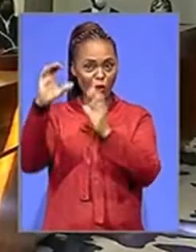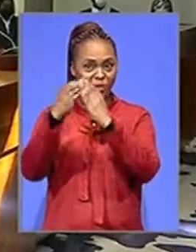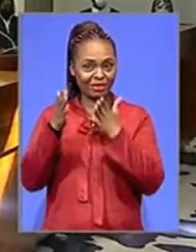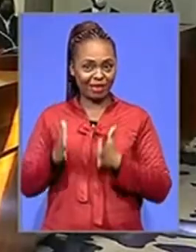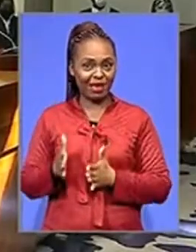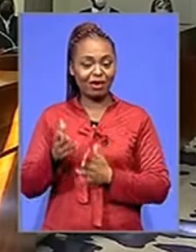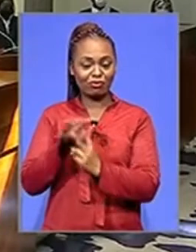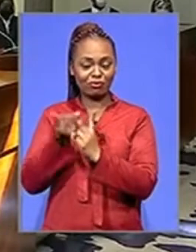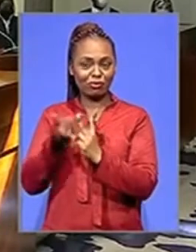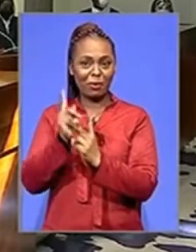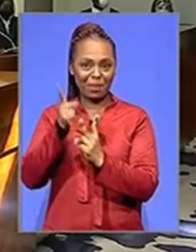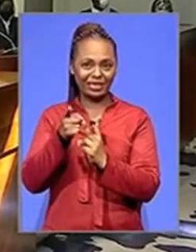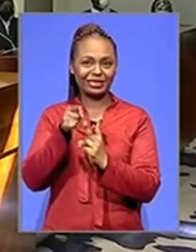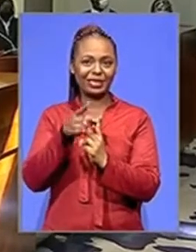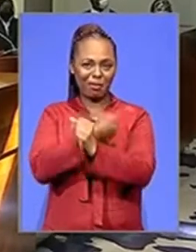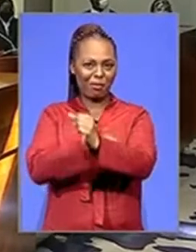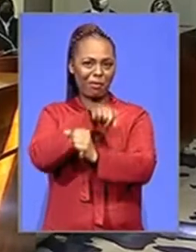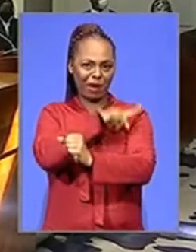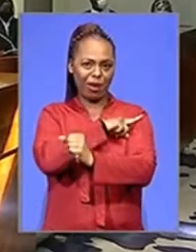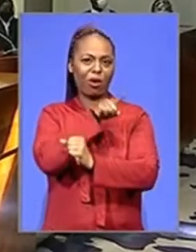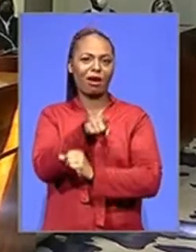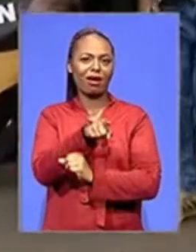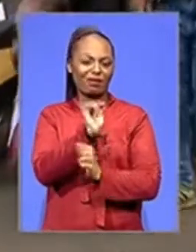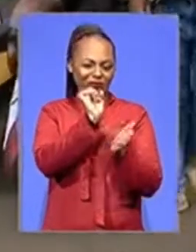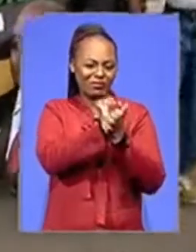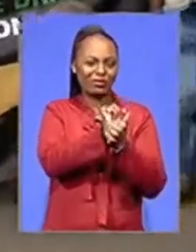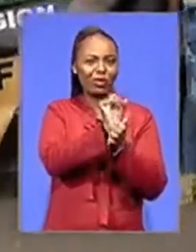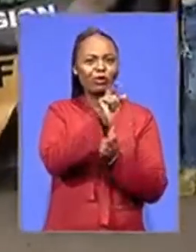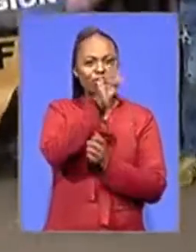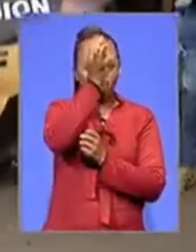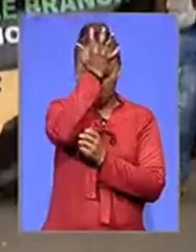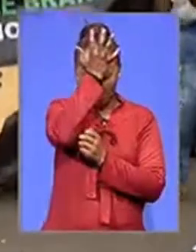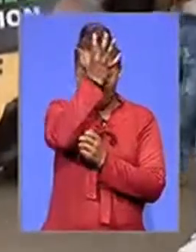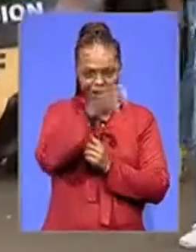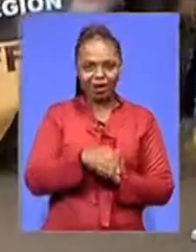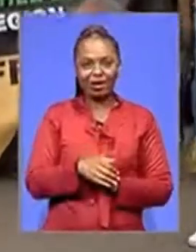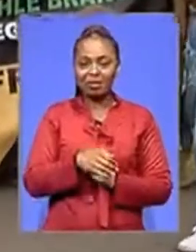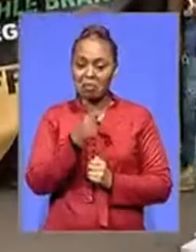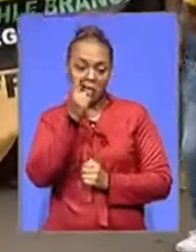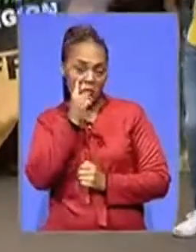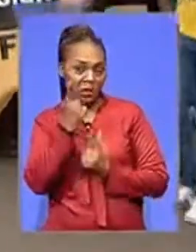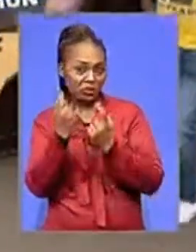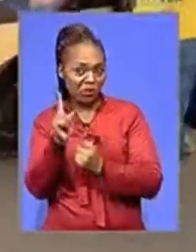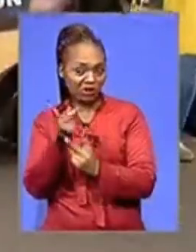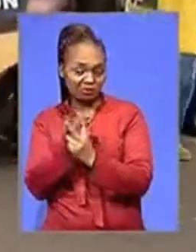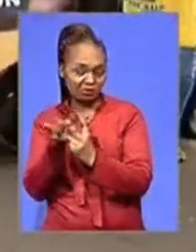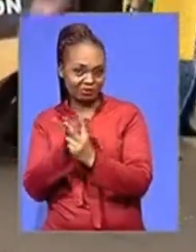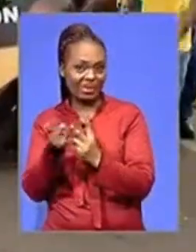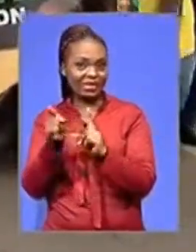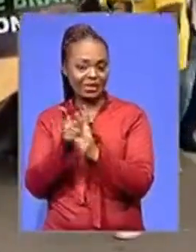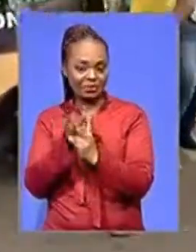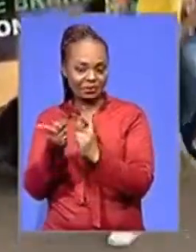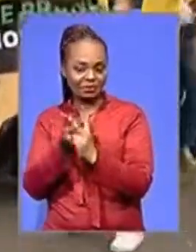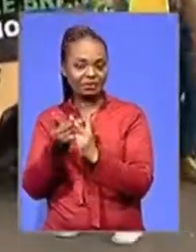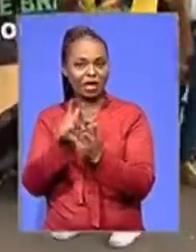sephetho sa go tshwara Zuma seleng matsogong a bona gore a na ba ya go dira bjang le bona ka go gata ka boya ba ngwaletse kgorotsheko ya